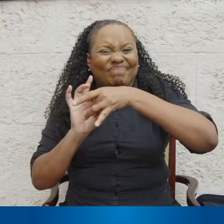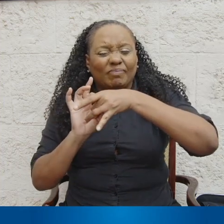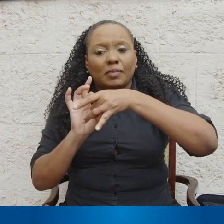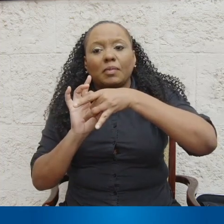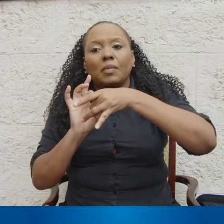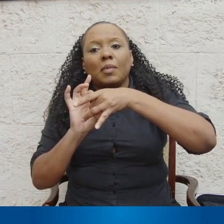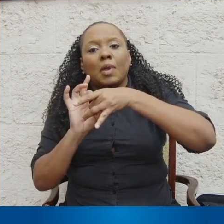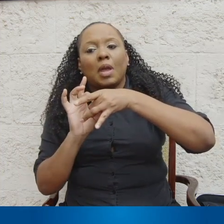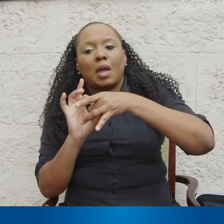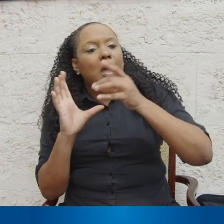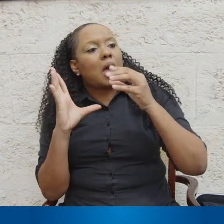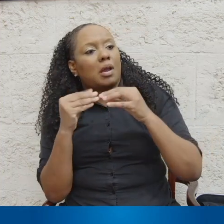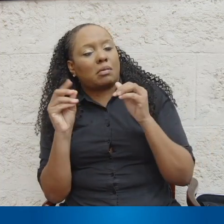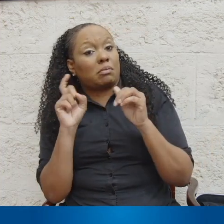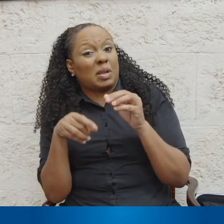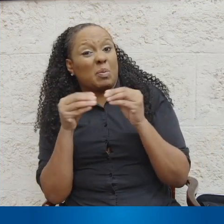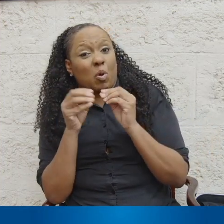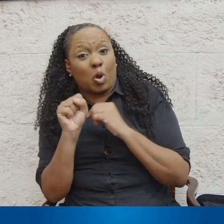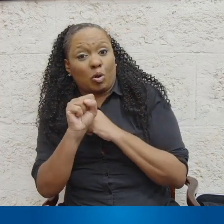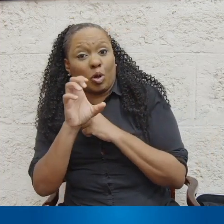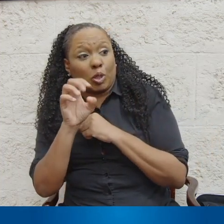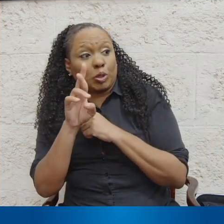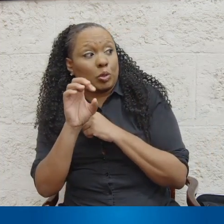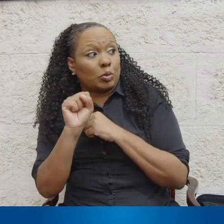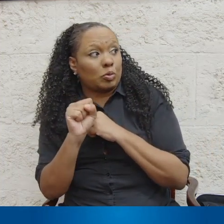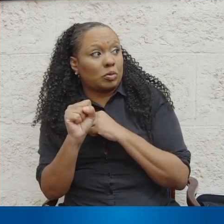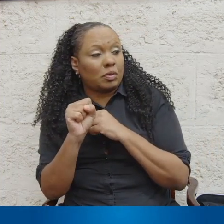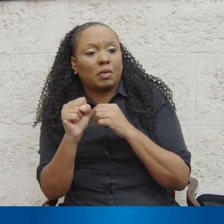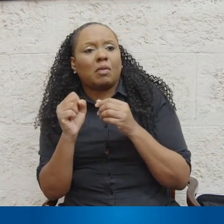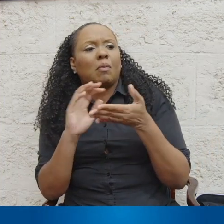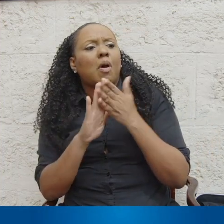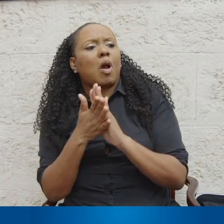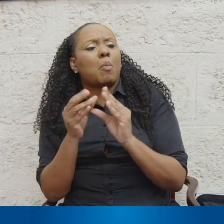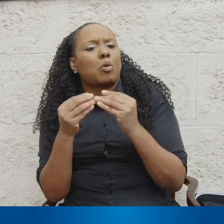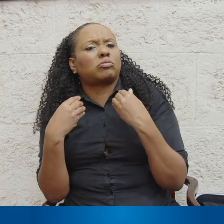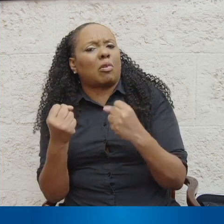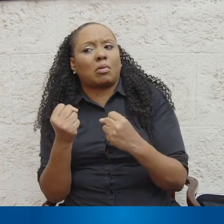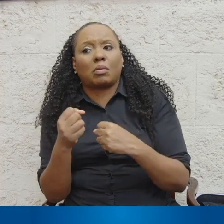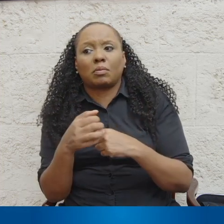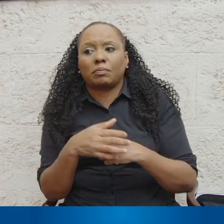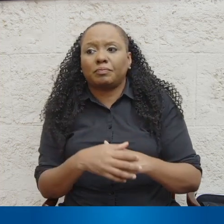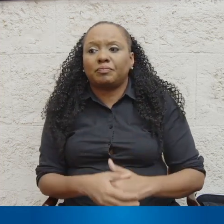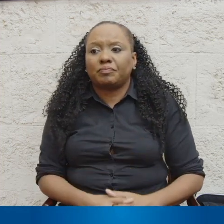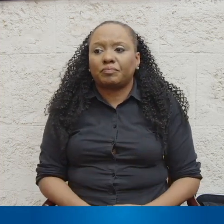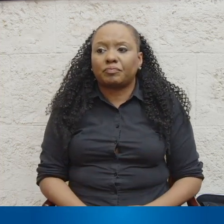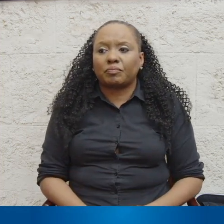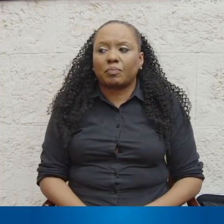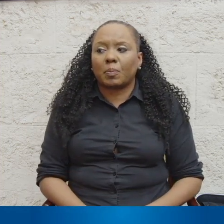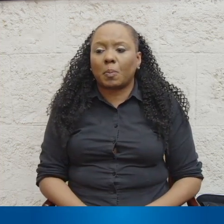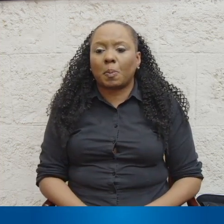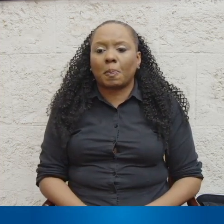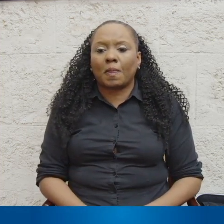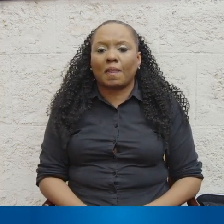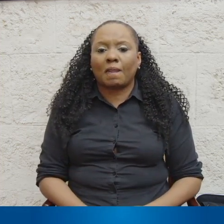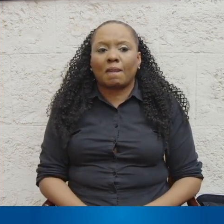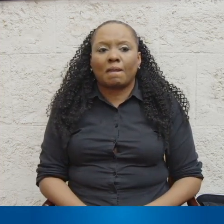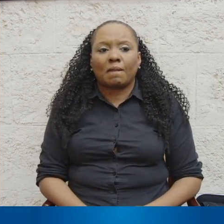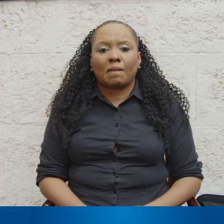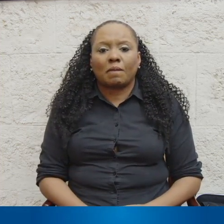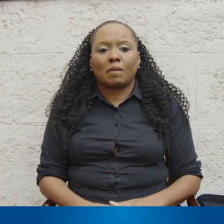screws, hold in the rafters where they join as well. On the issue of cost, just following on